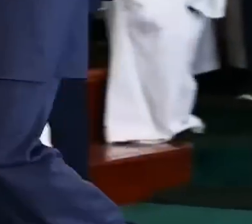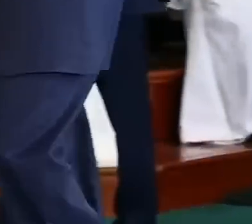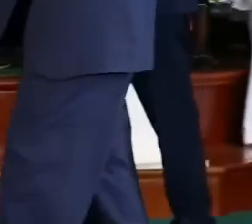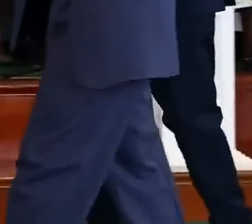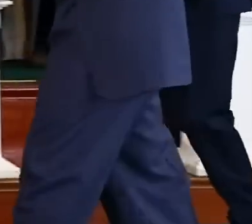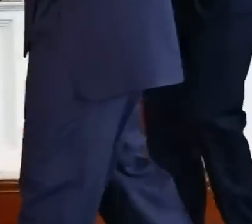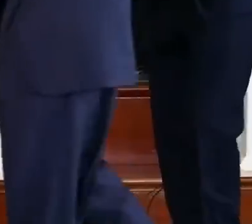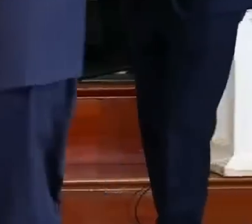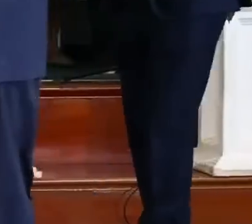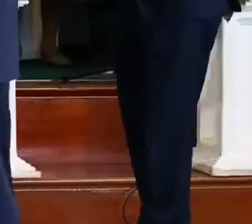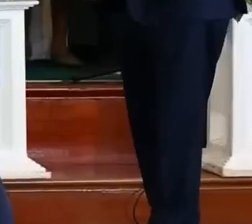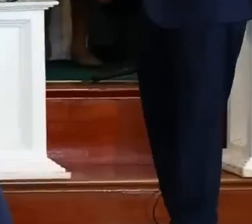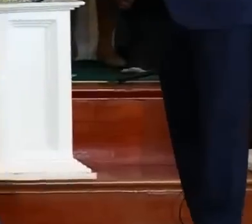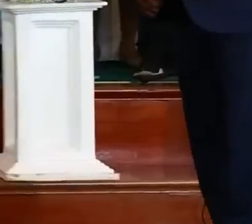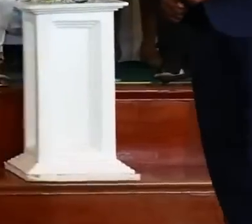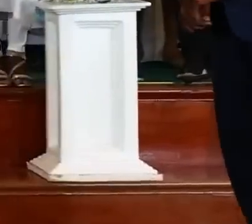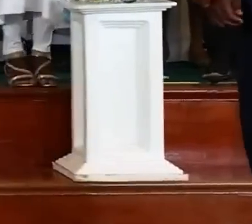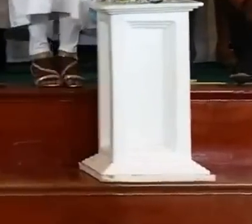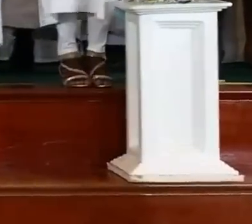Take in the sight.